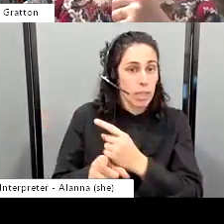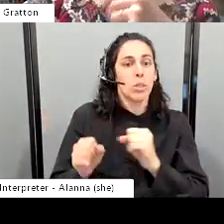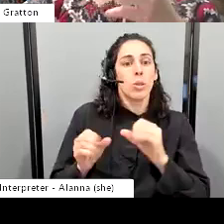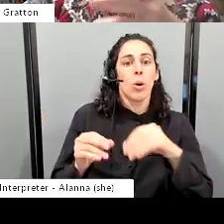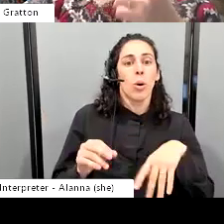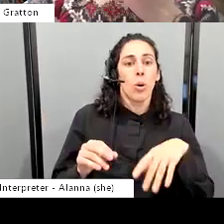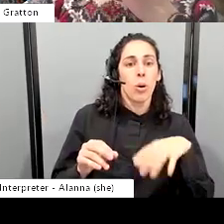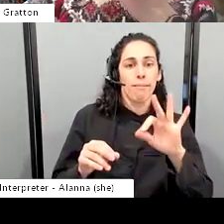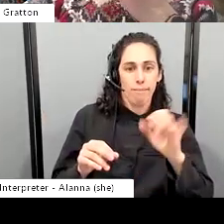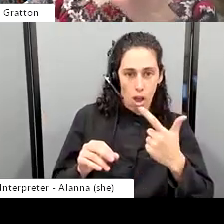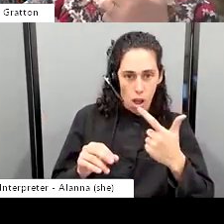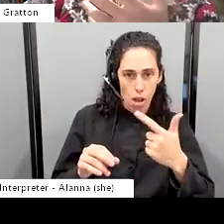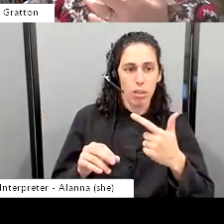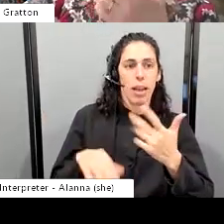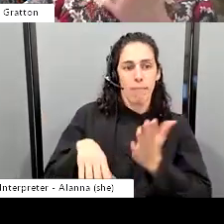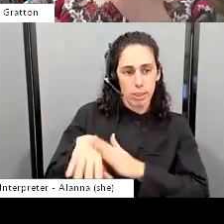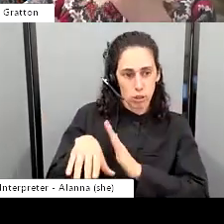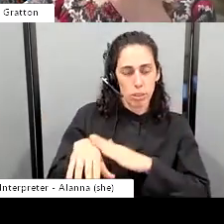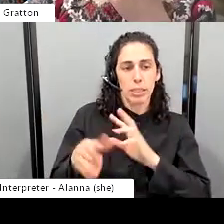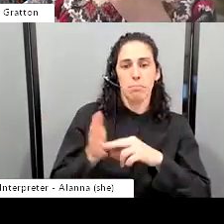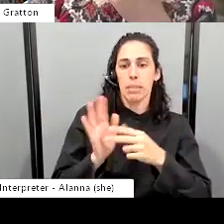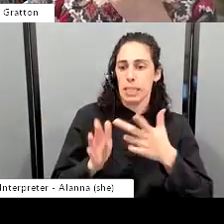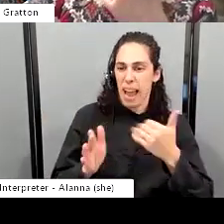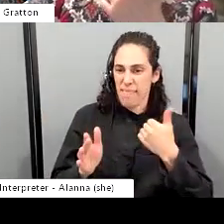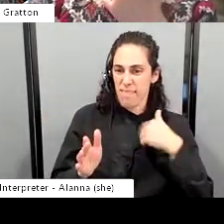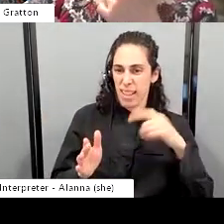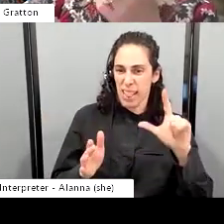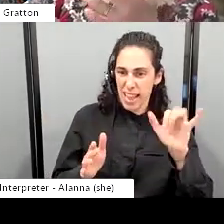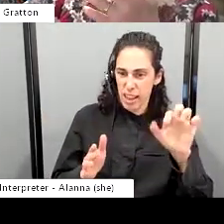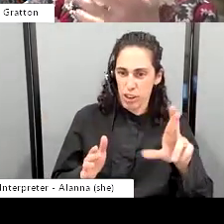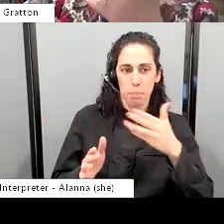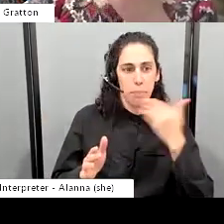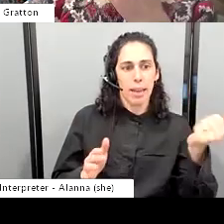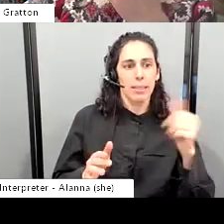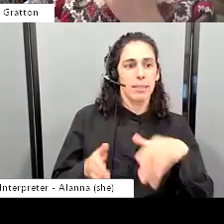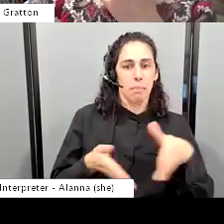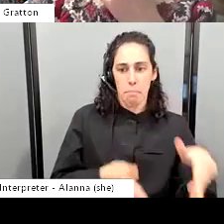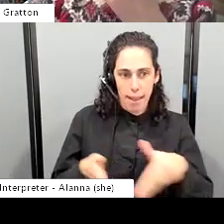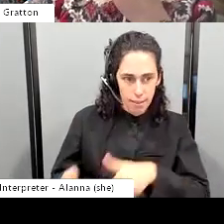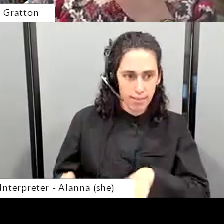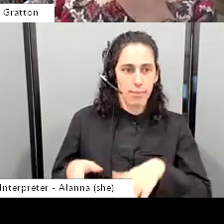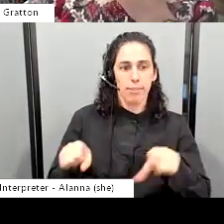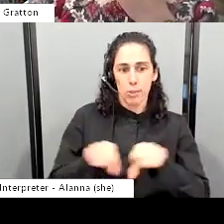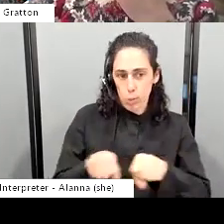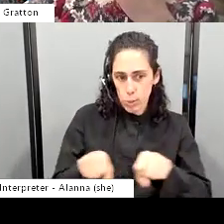layer. Tells what they wear on the bottom, like comfortable pants. Footwear, closed-toed shoes. It tells you to